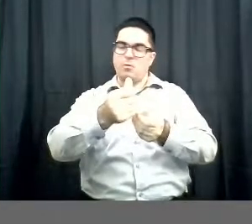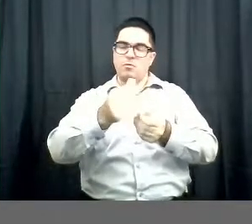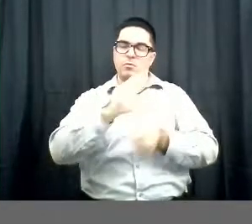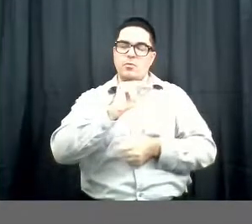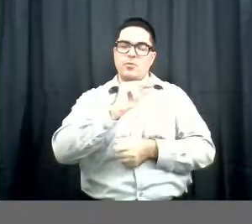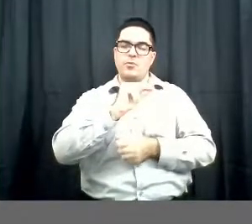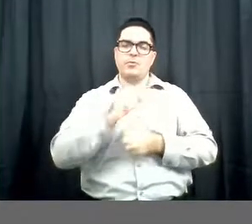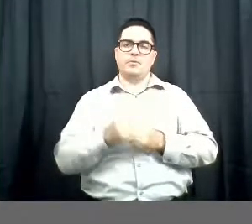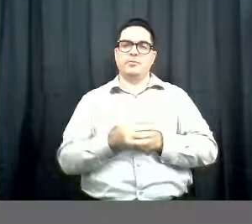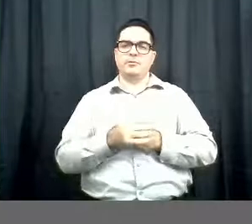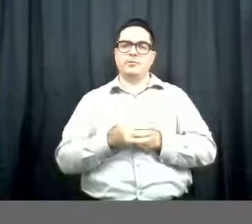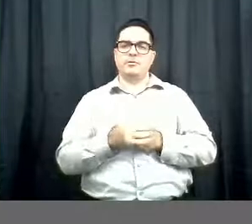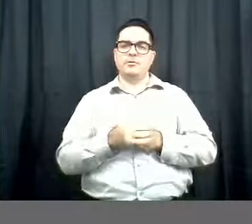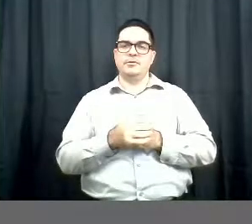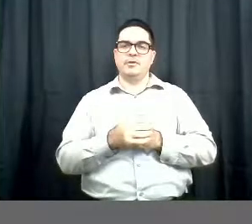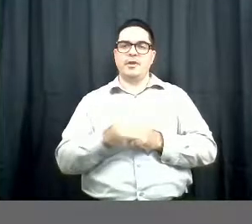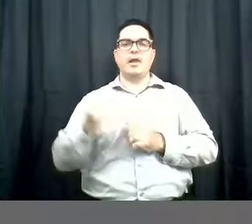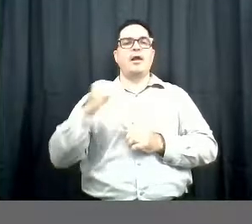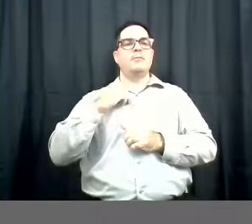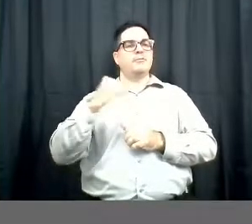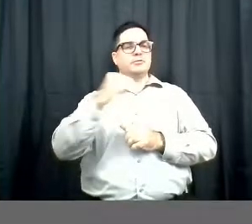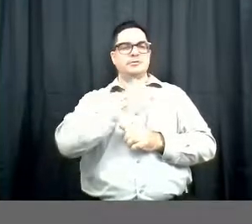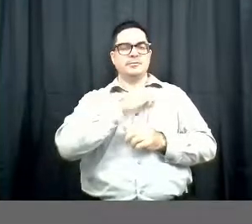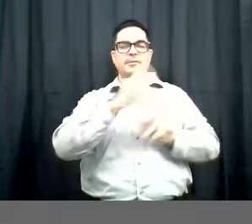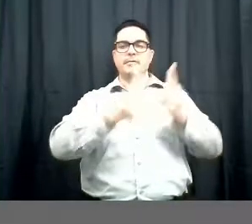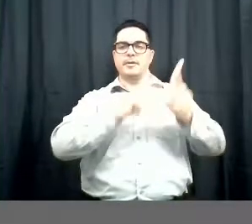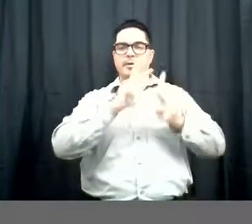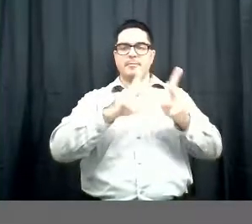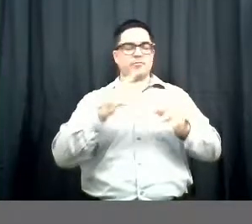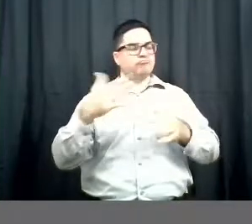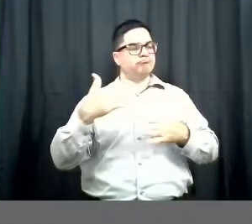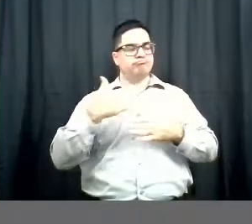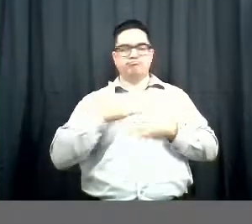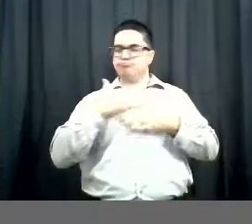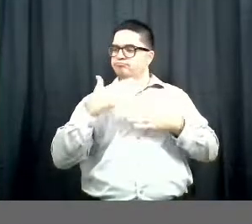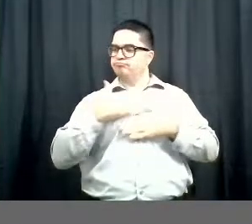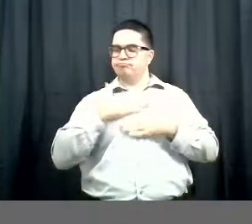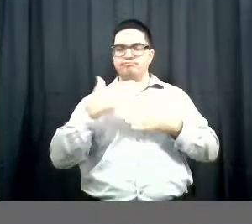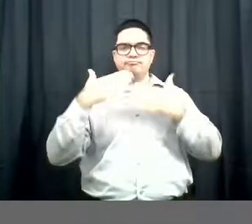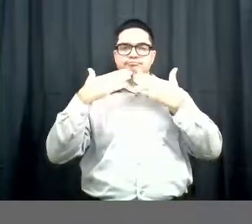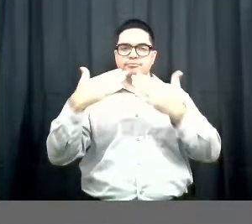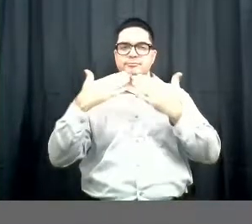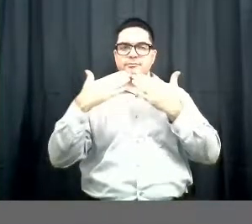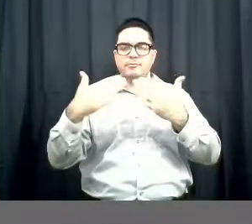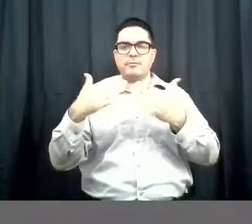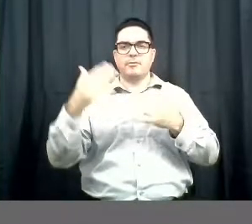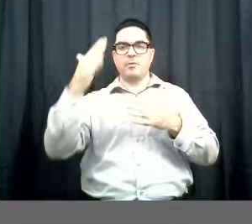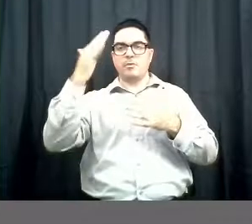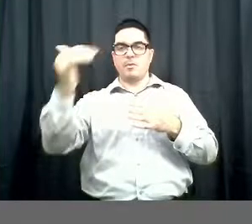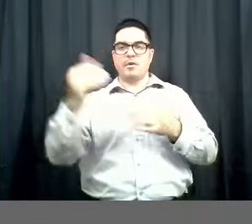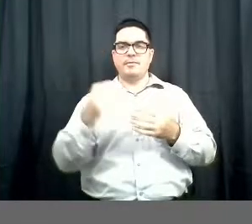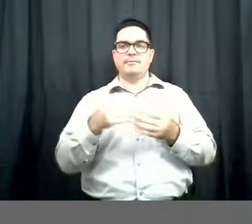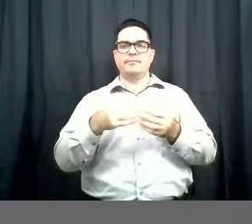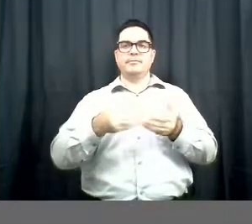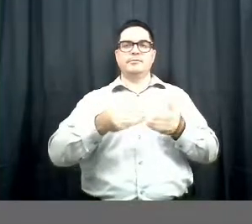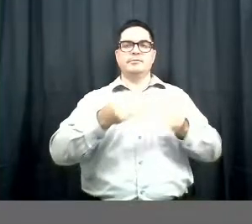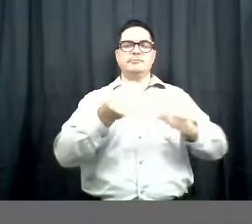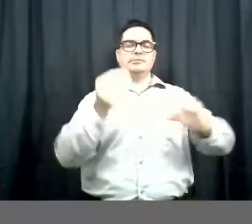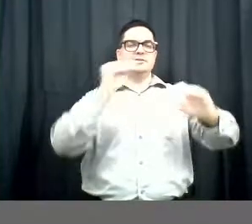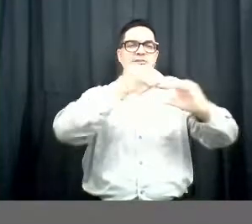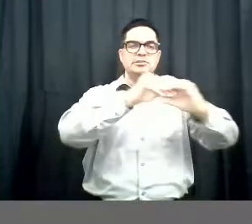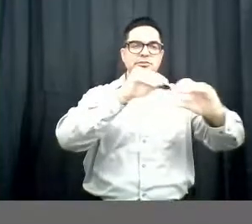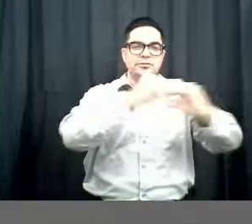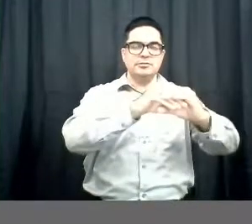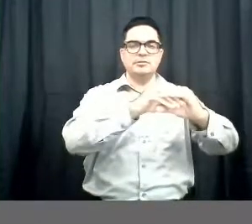municipalities very grateful because in some sense, the municipalities got to retain and balance off their deposits against their liabilities in this